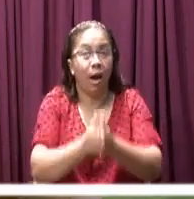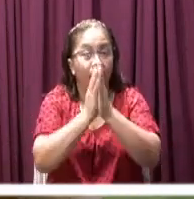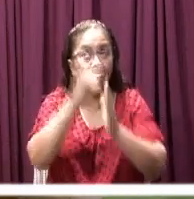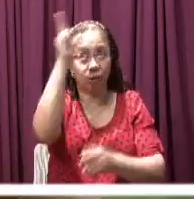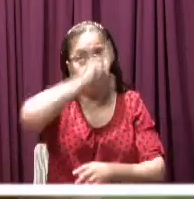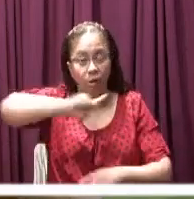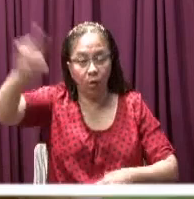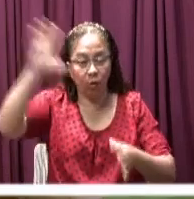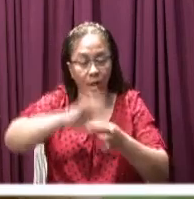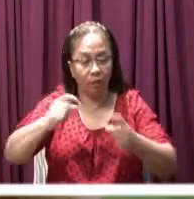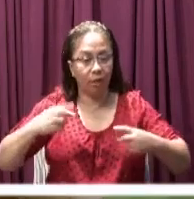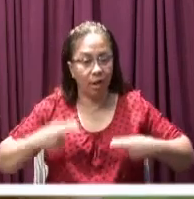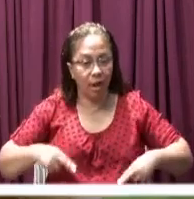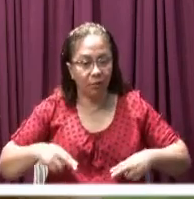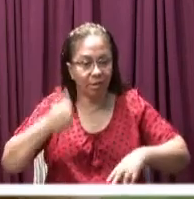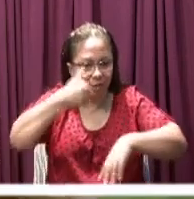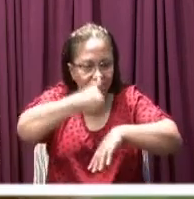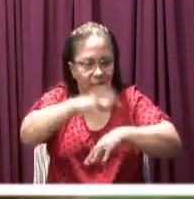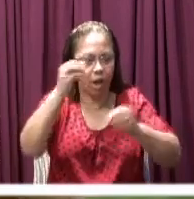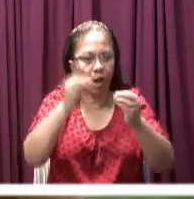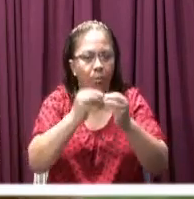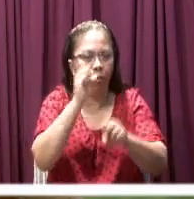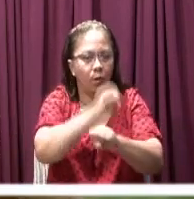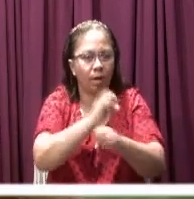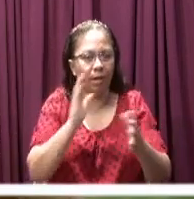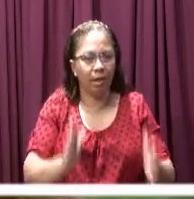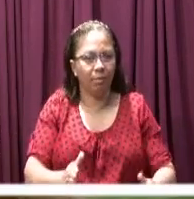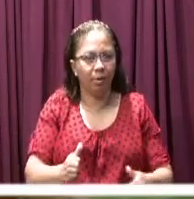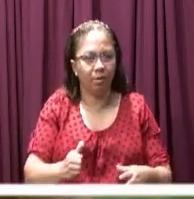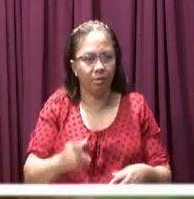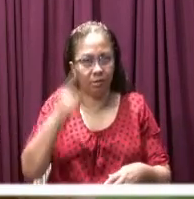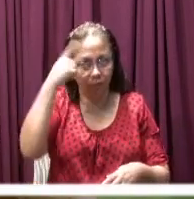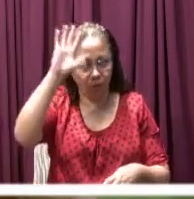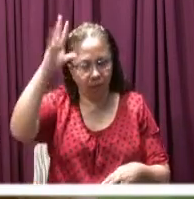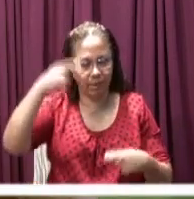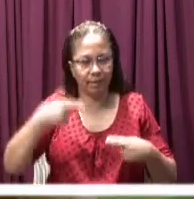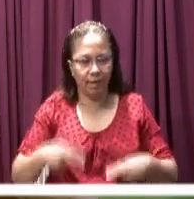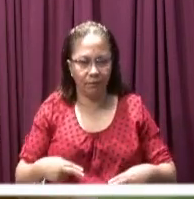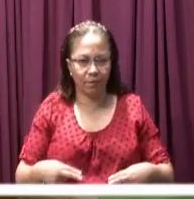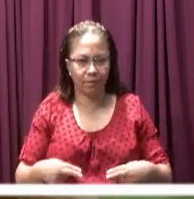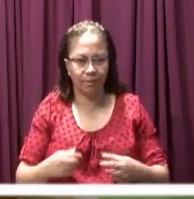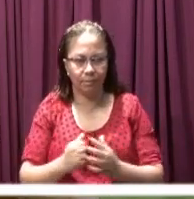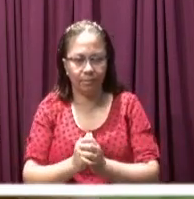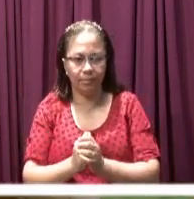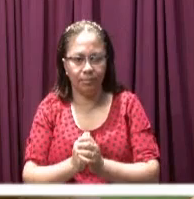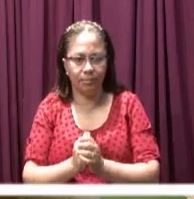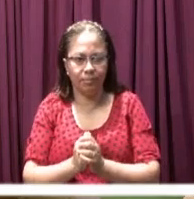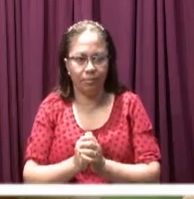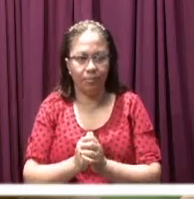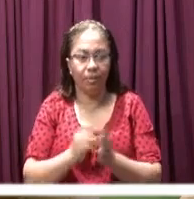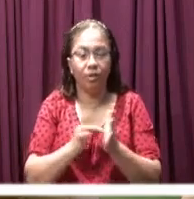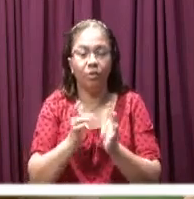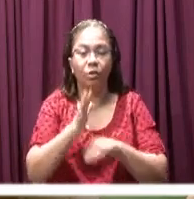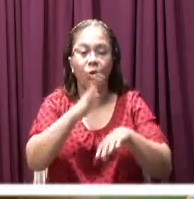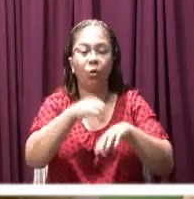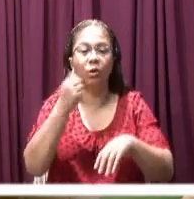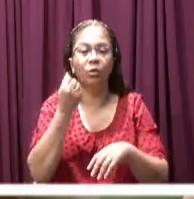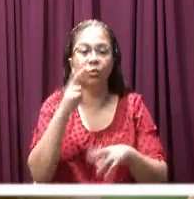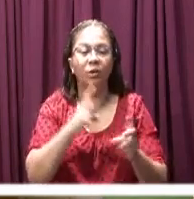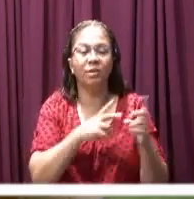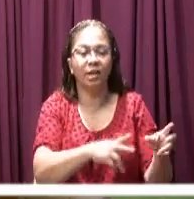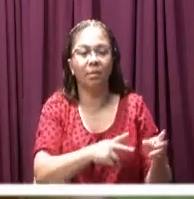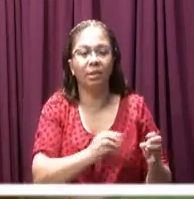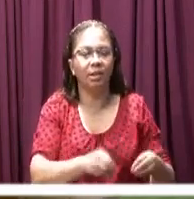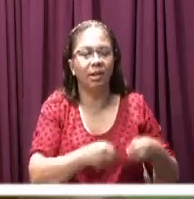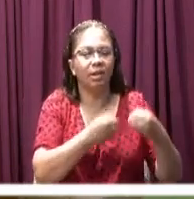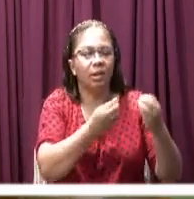ask the Lord of the harvest to send laborers to his harvest." He summoned his 12 disciples